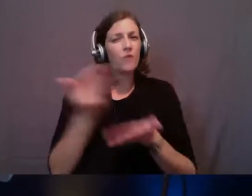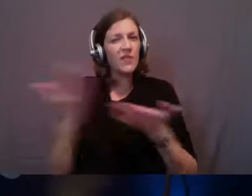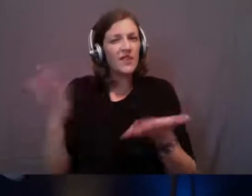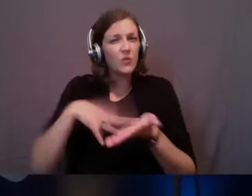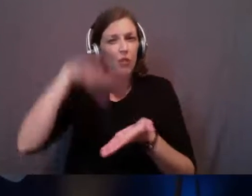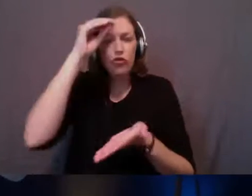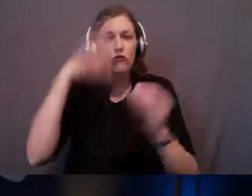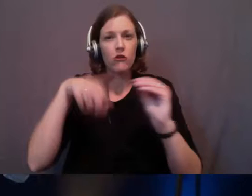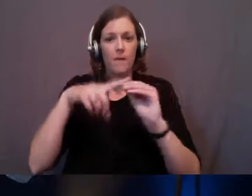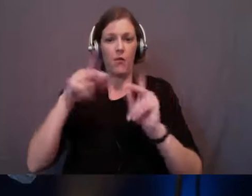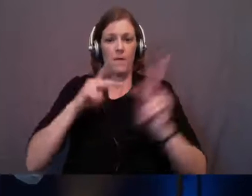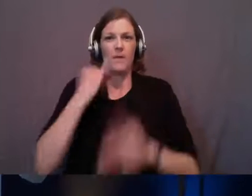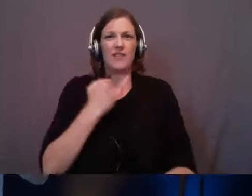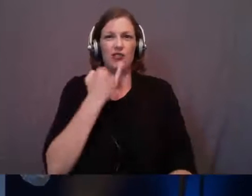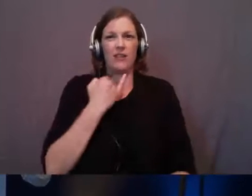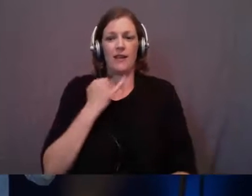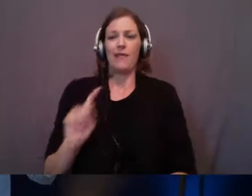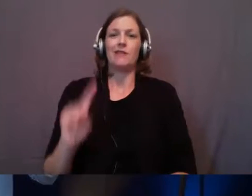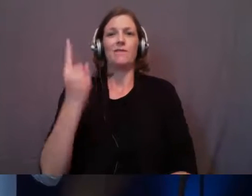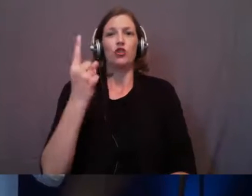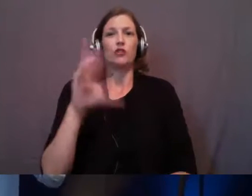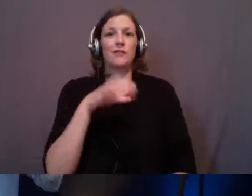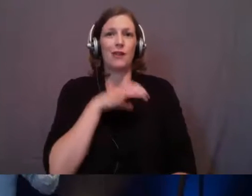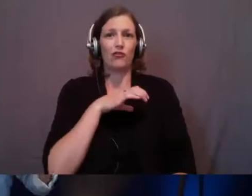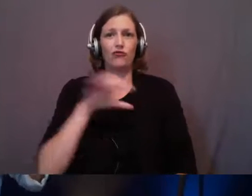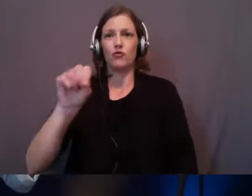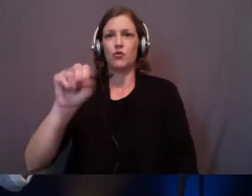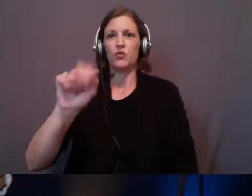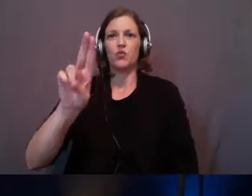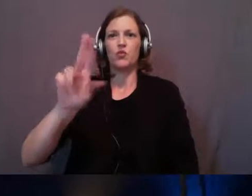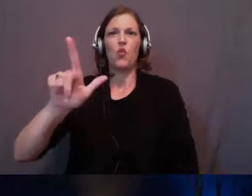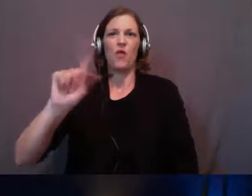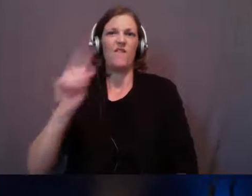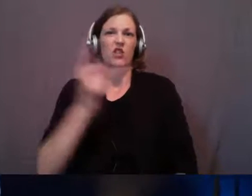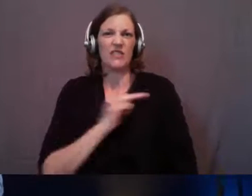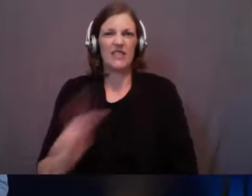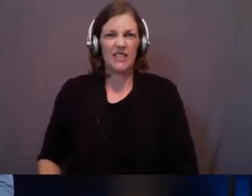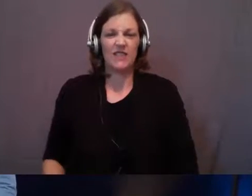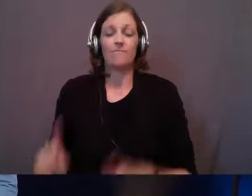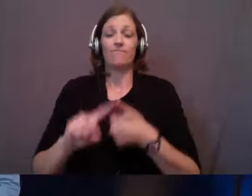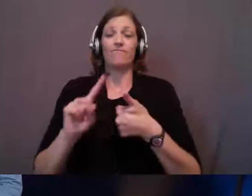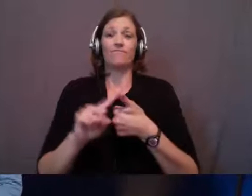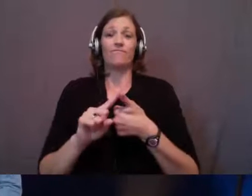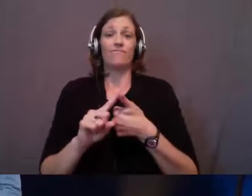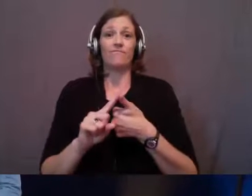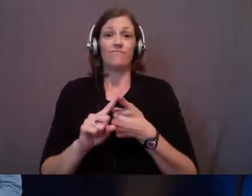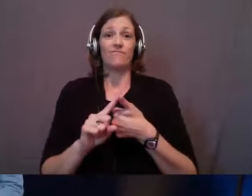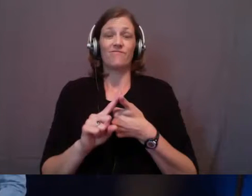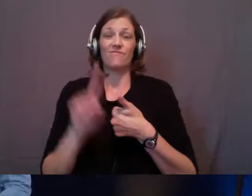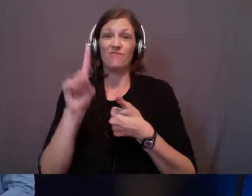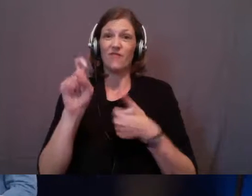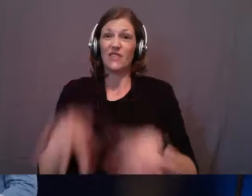this first character, Saul, who is the first king of Israel. The first one is this: we have to take